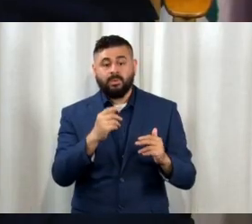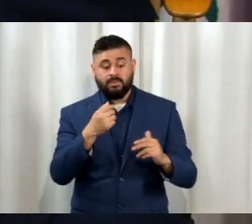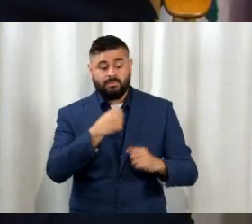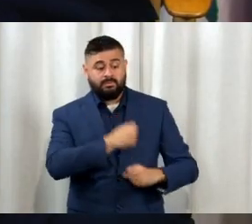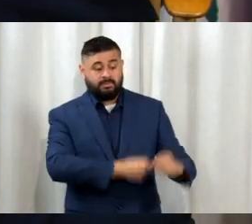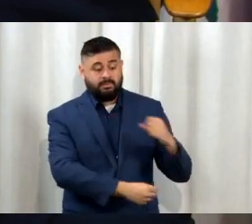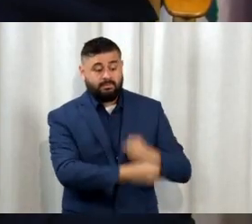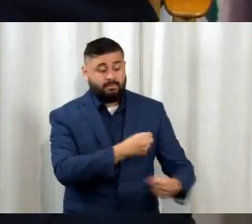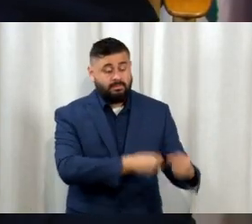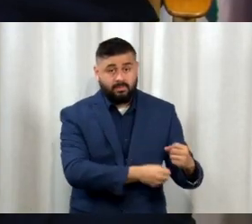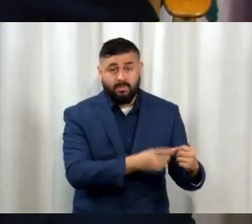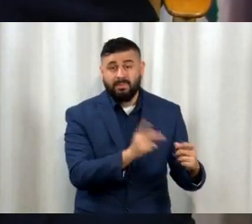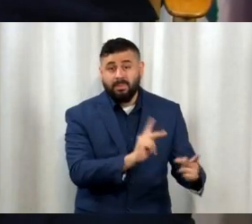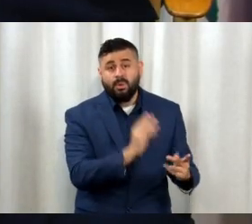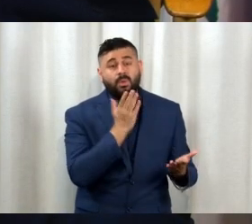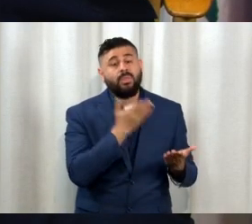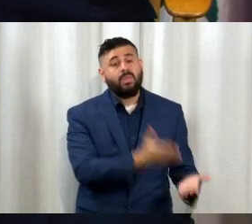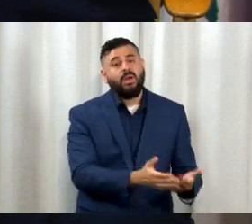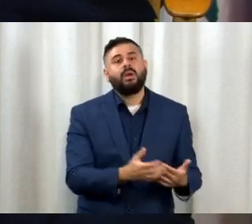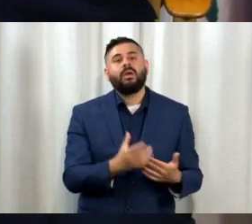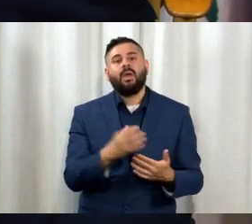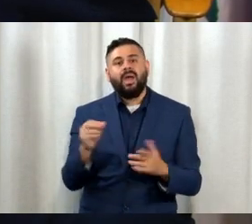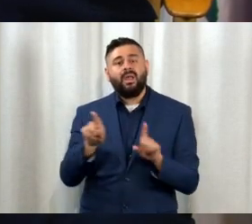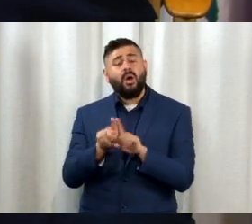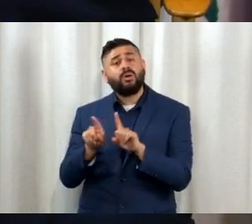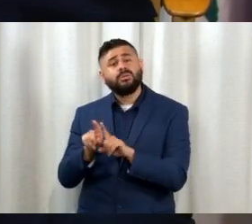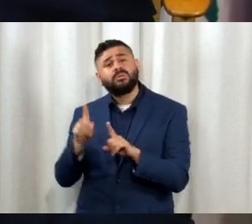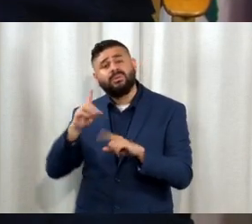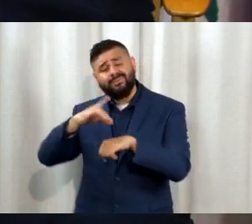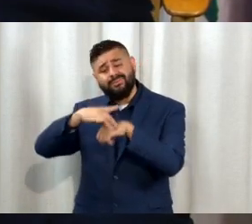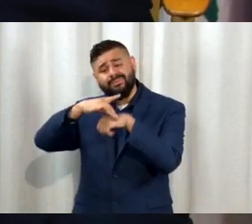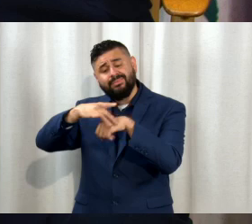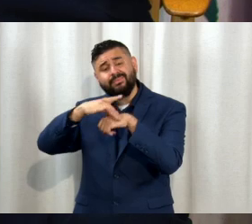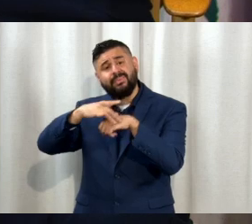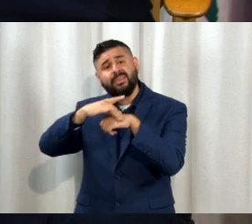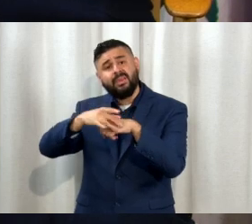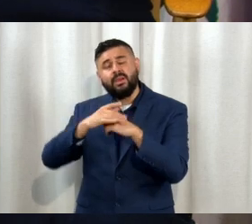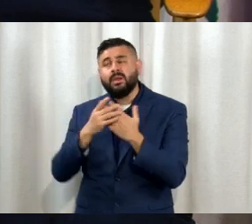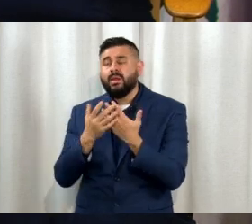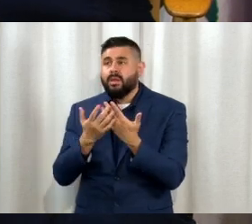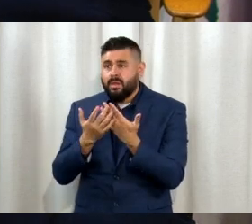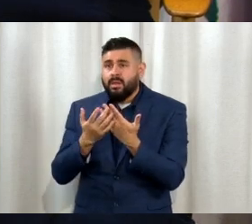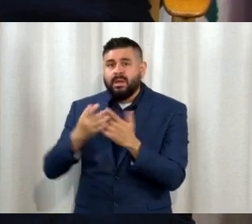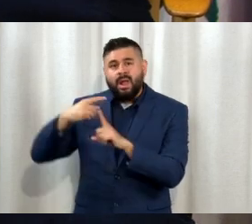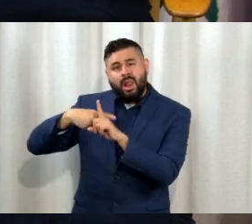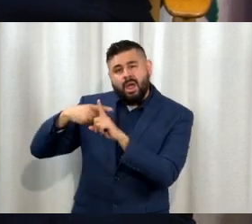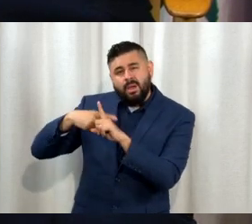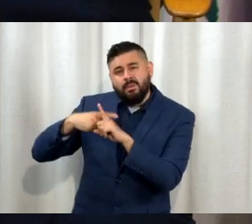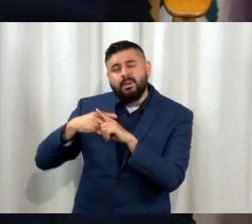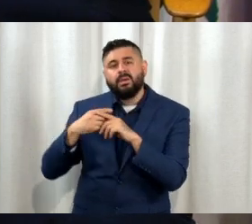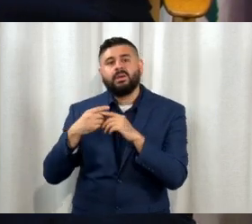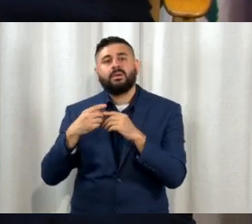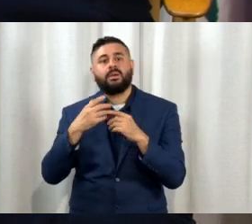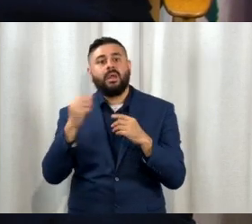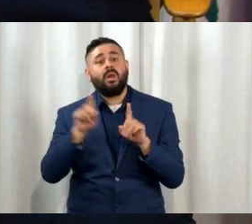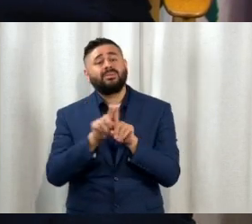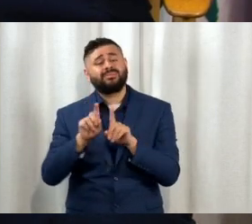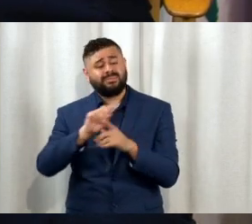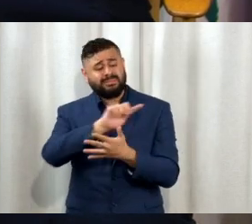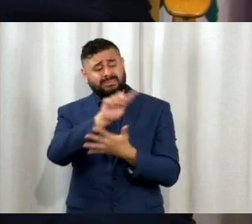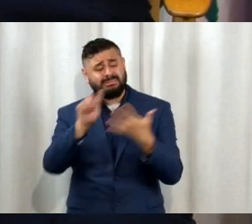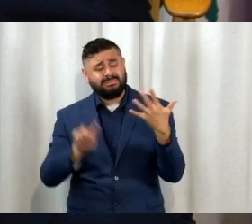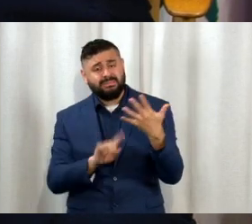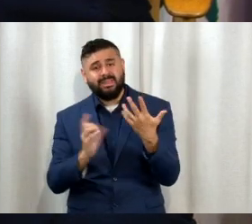preparing our economy for the transition on our climate. All those things are interconnected. And so I want to, again, thank you for